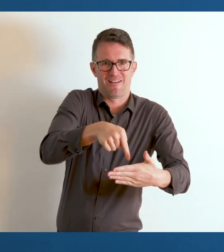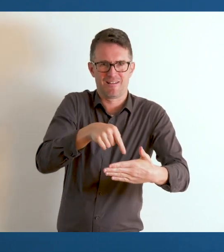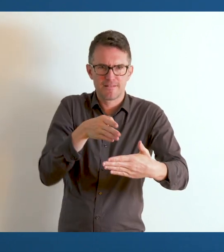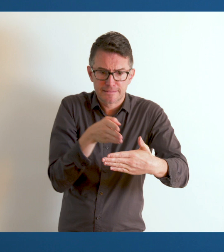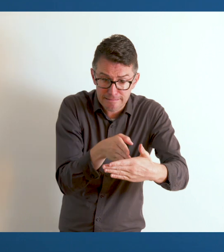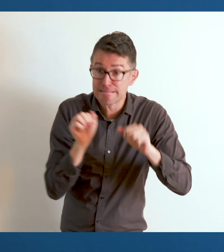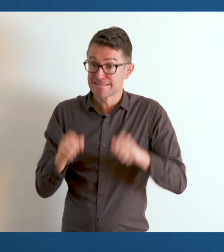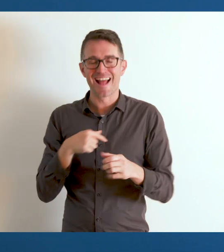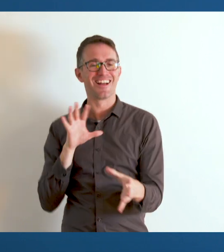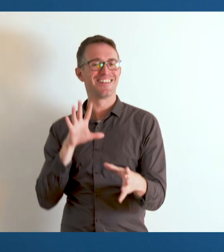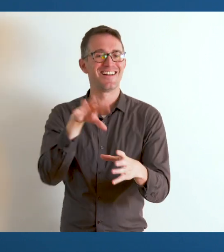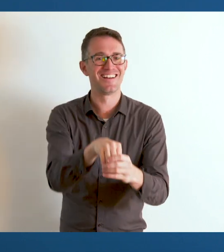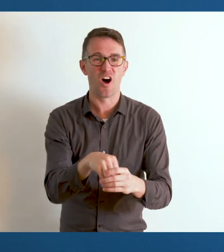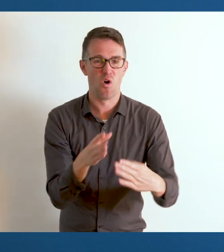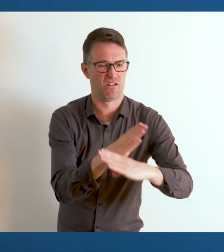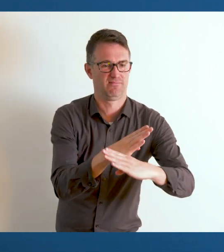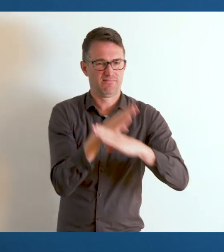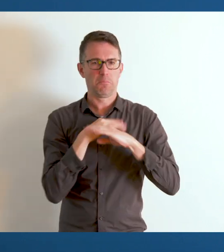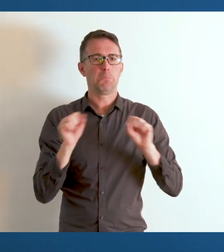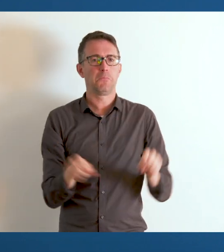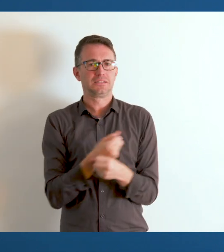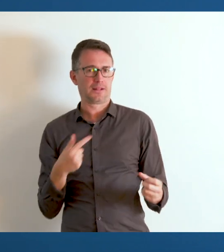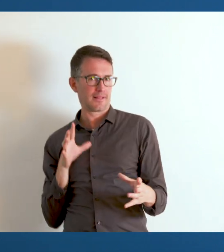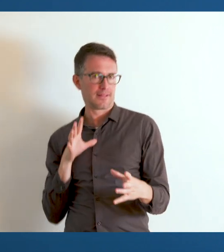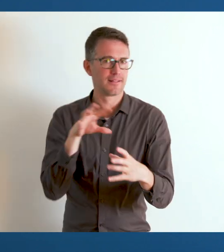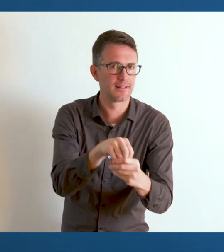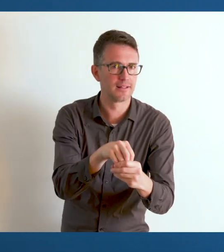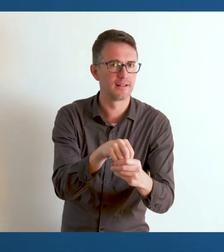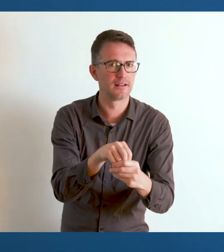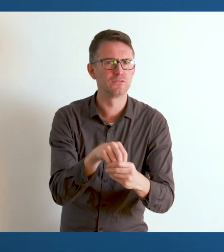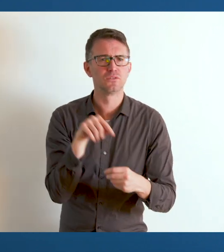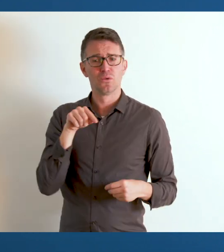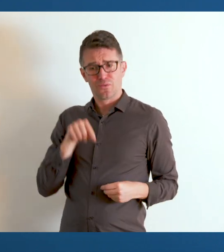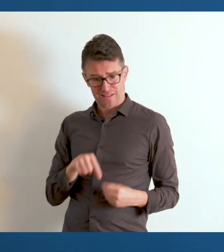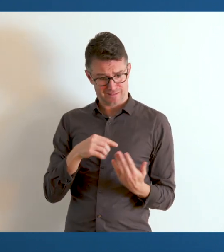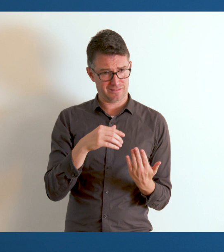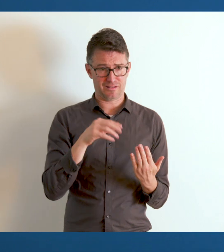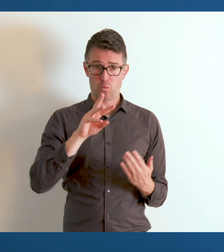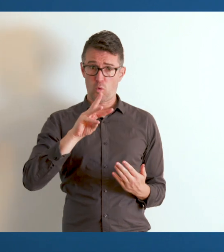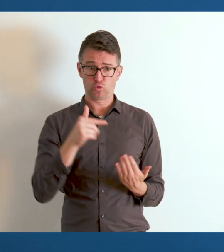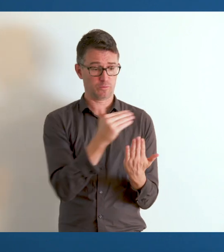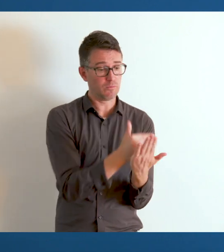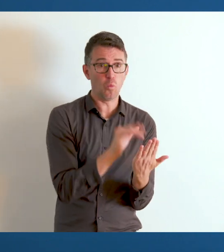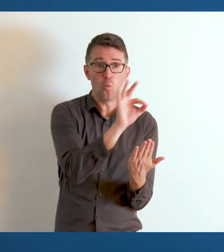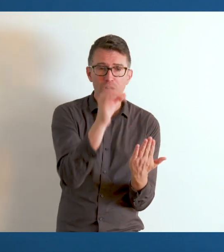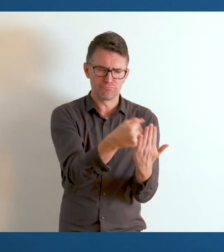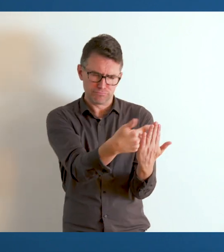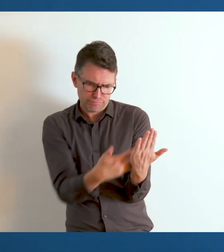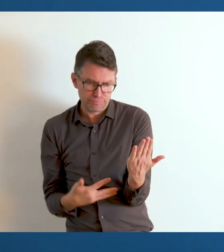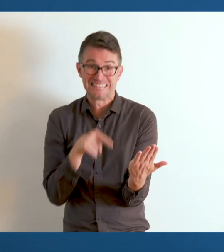barriers to participation. And together, these survey tools will